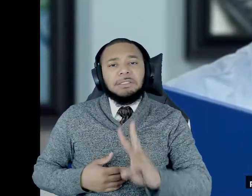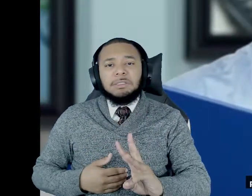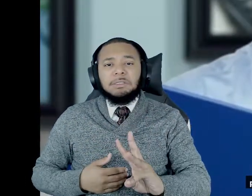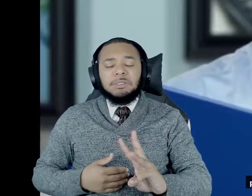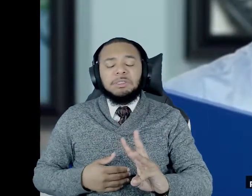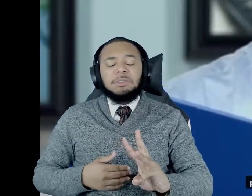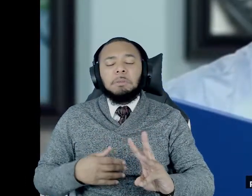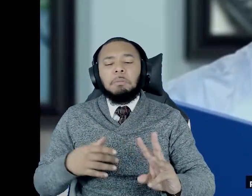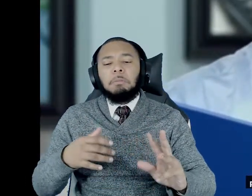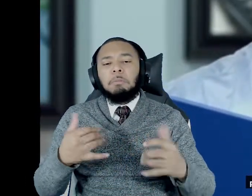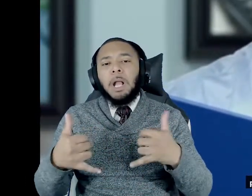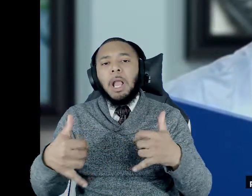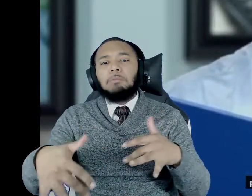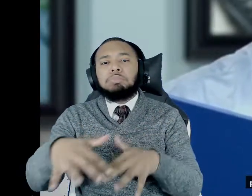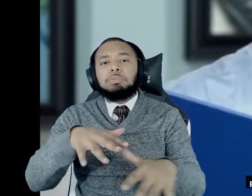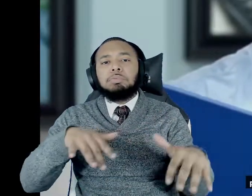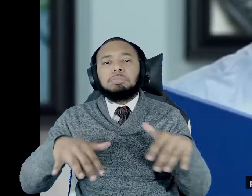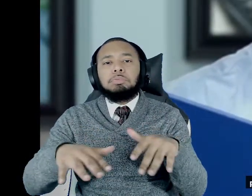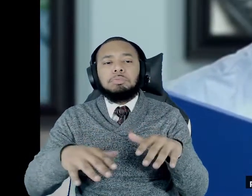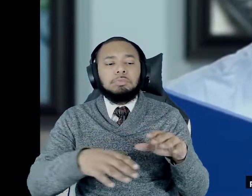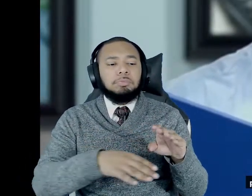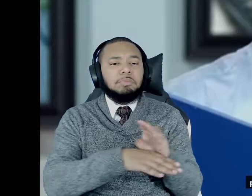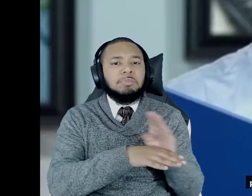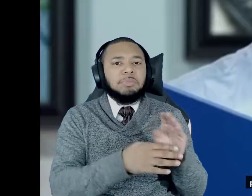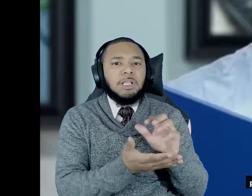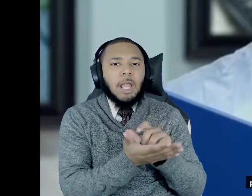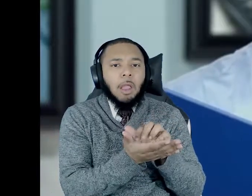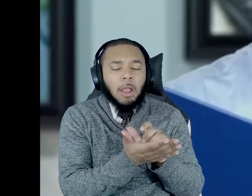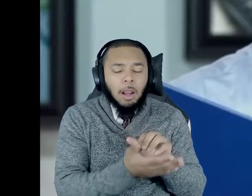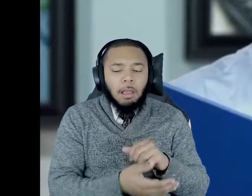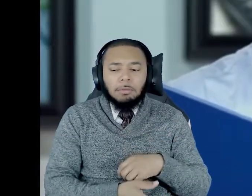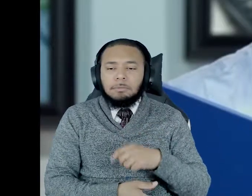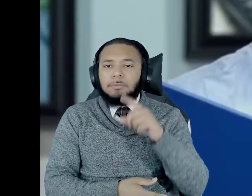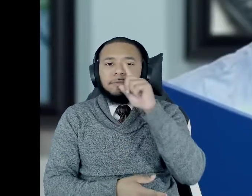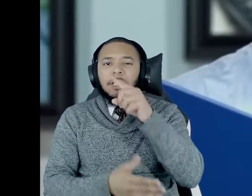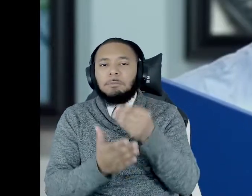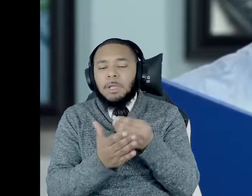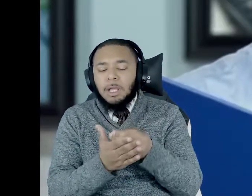with business calculators and pretend money, and